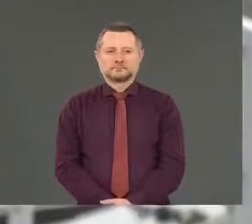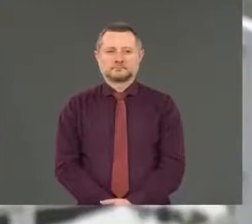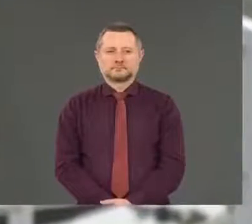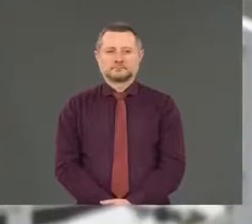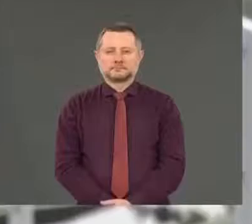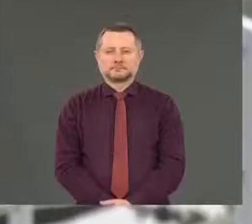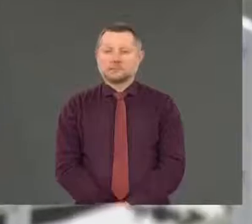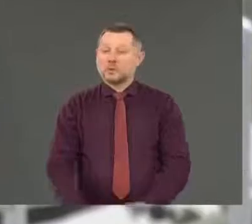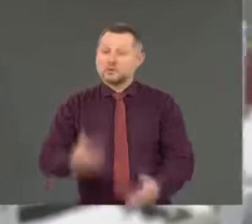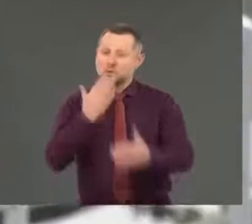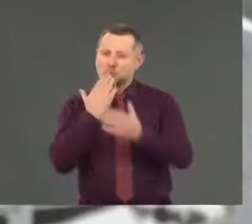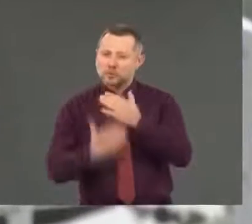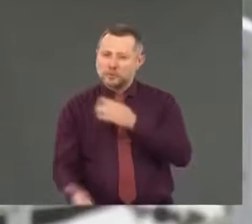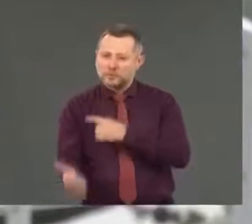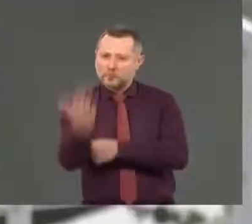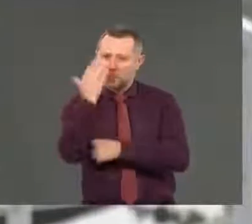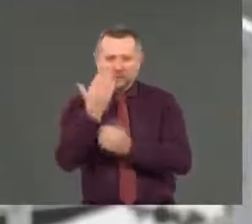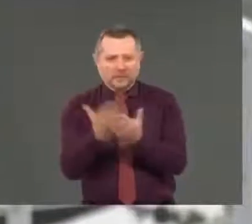Good morning to all.